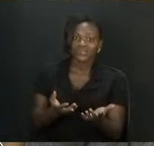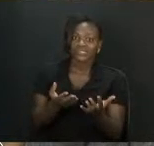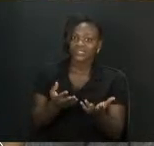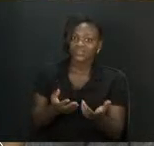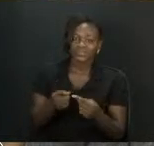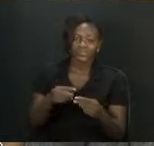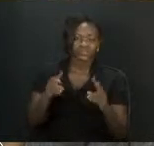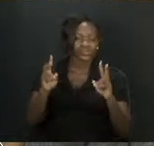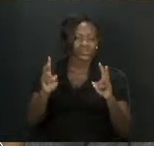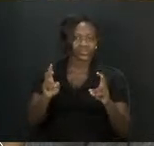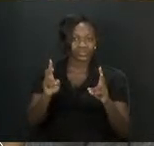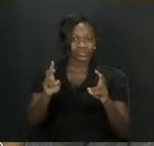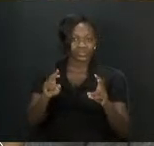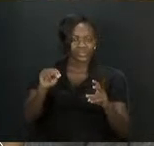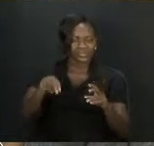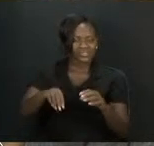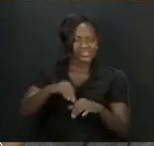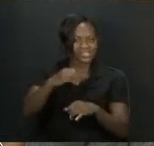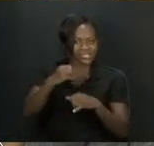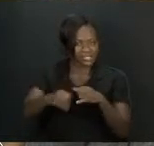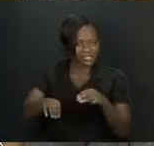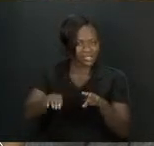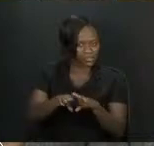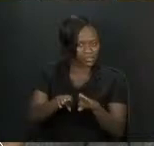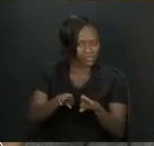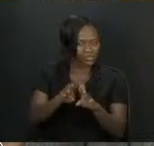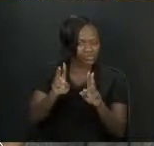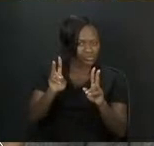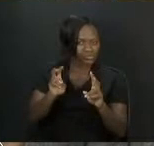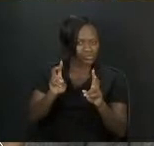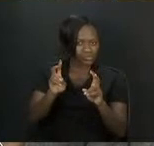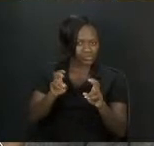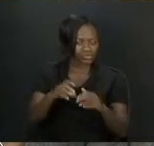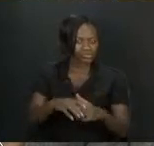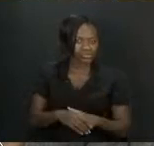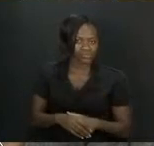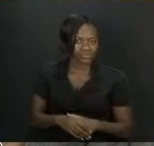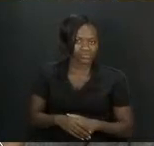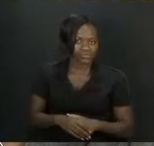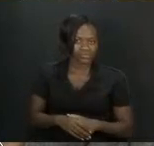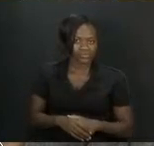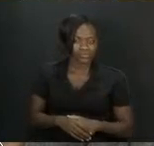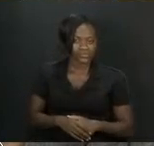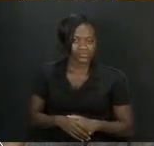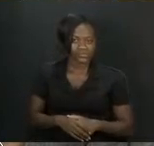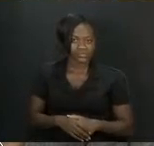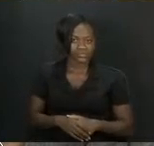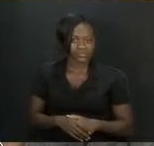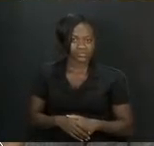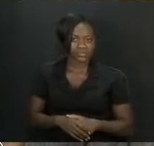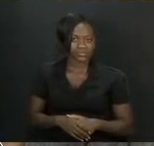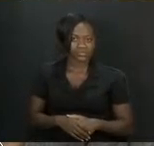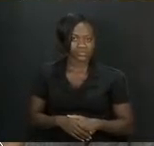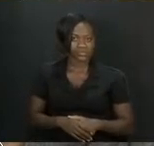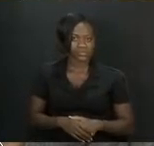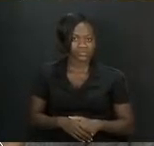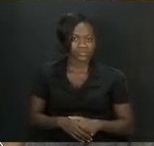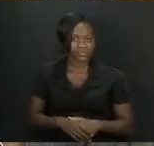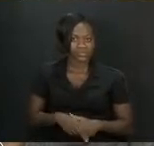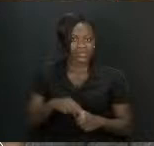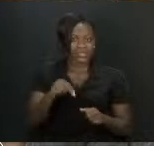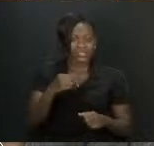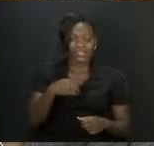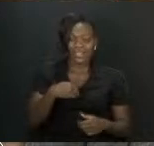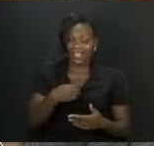to put a closure on it. There should be a definite date for us to